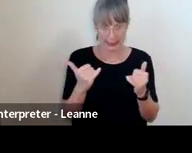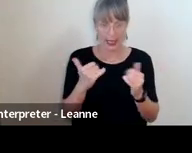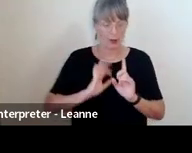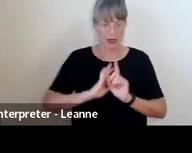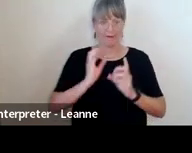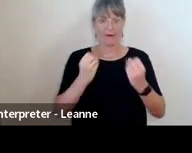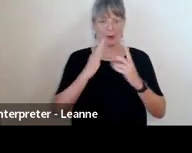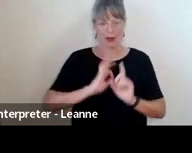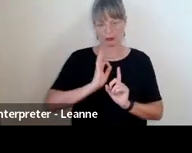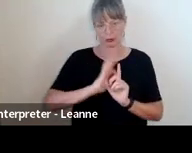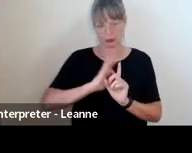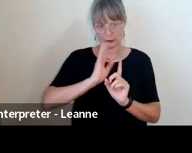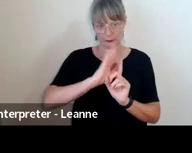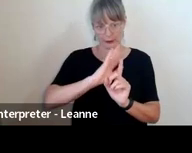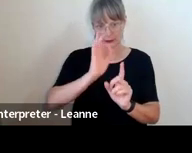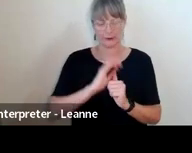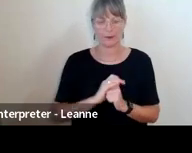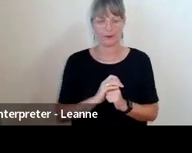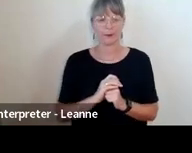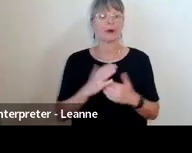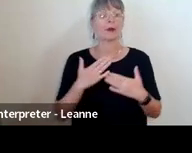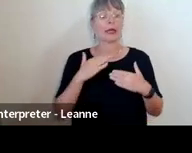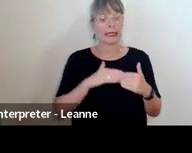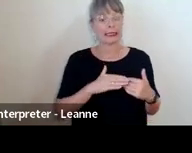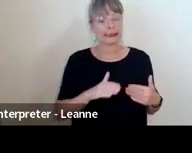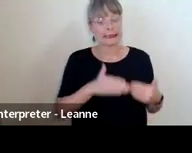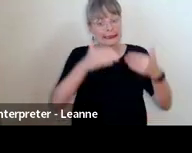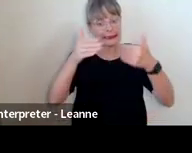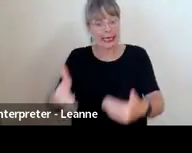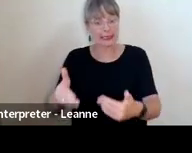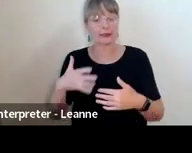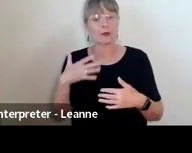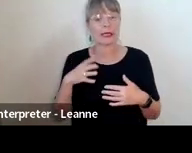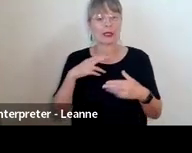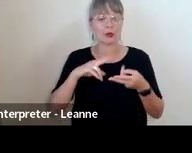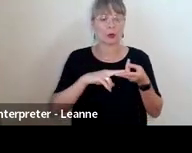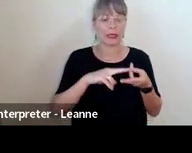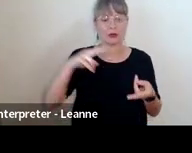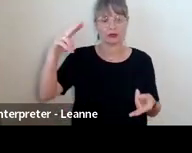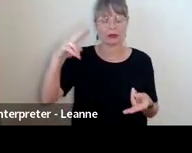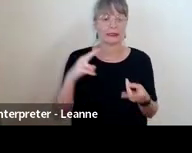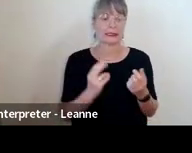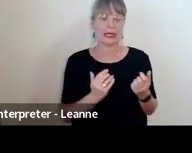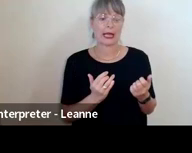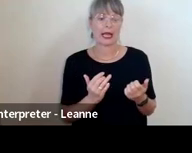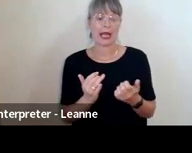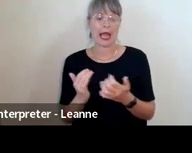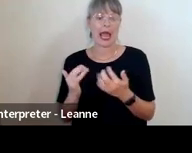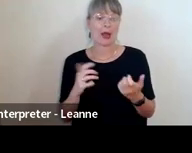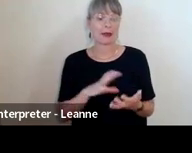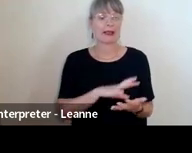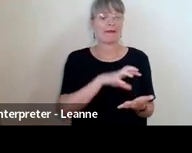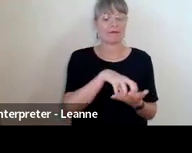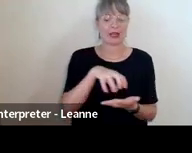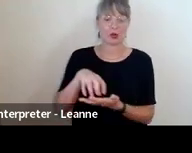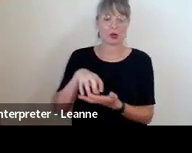getting. Our next priority is increasing the number and variety of venues that we are